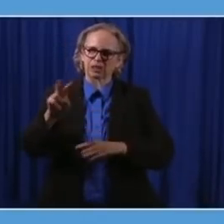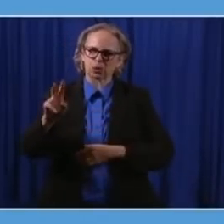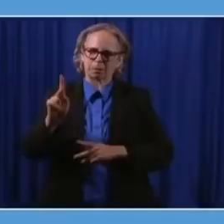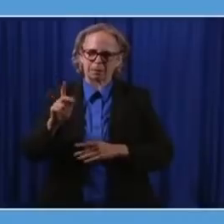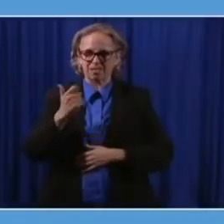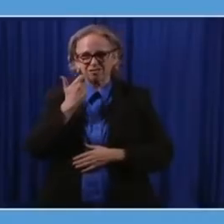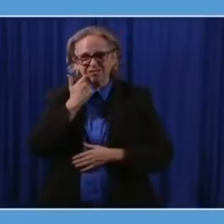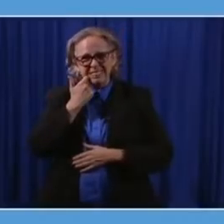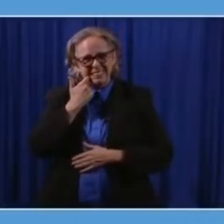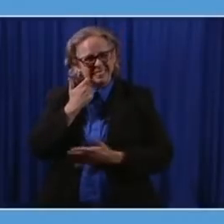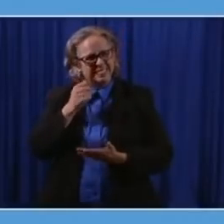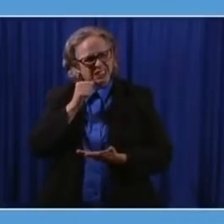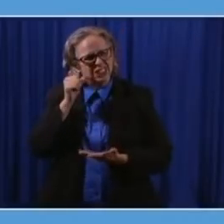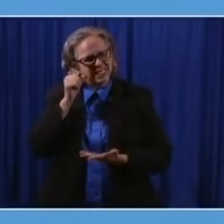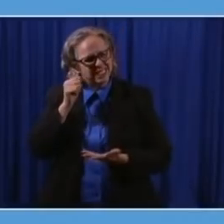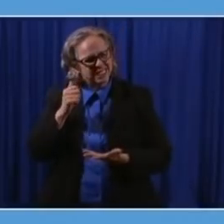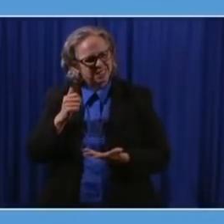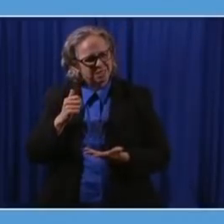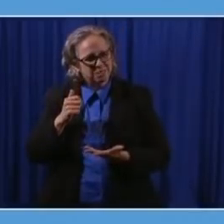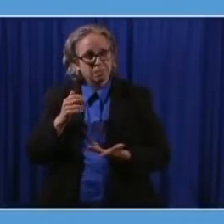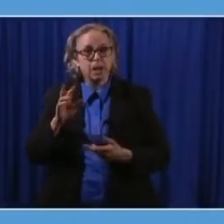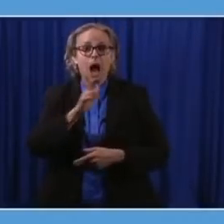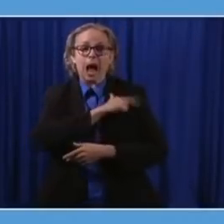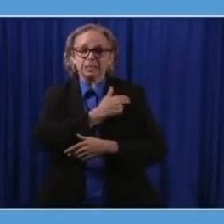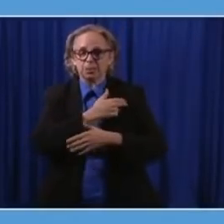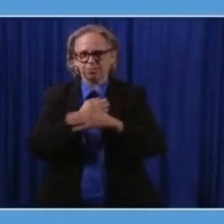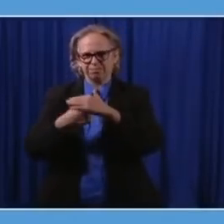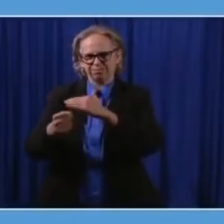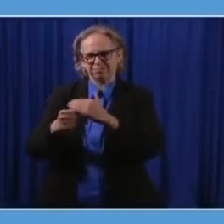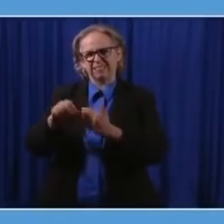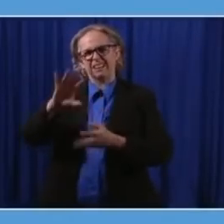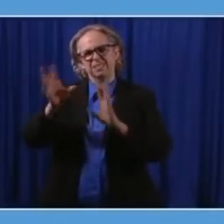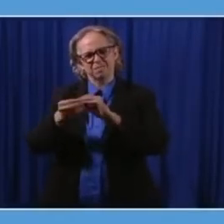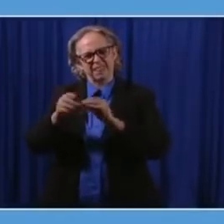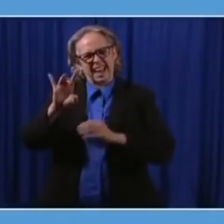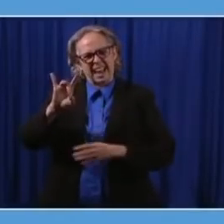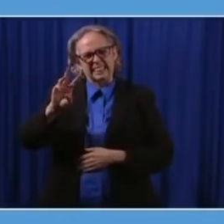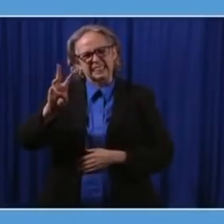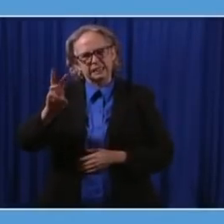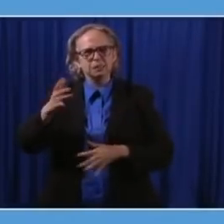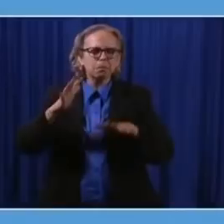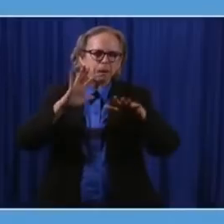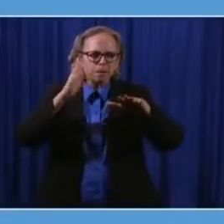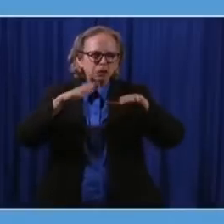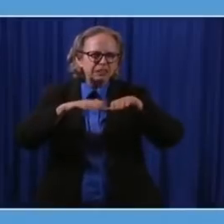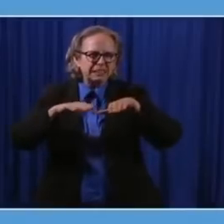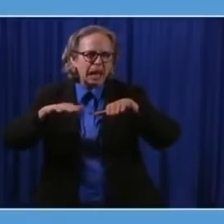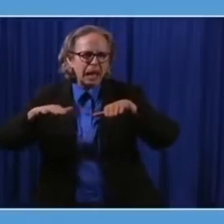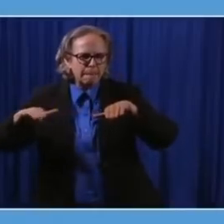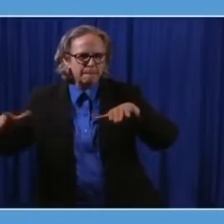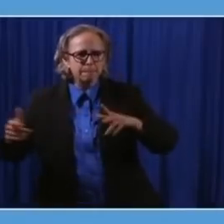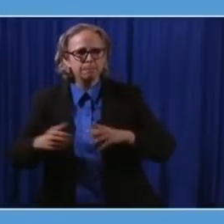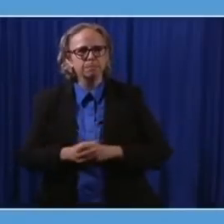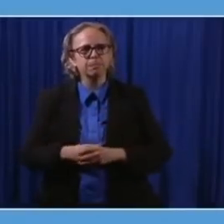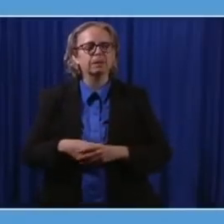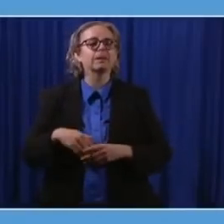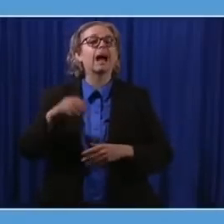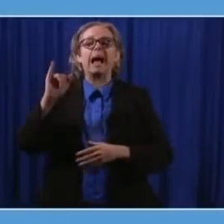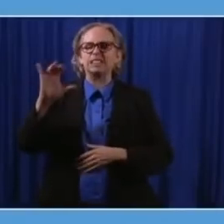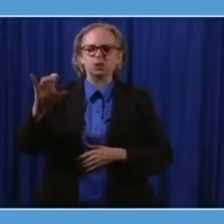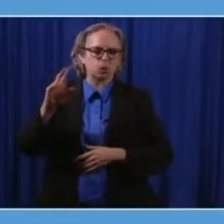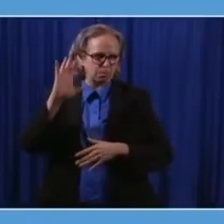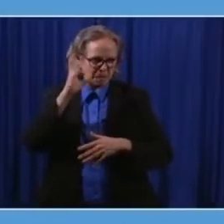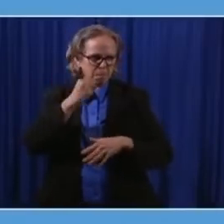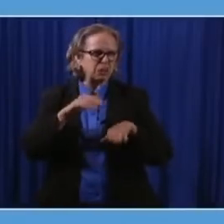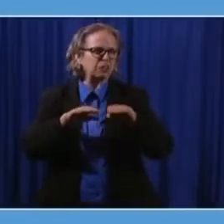reported. Hospitalizations, 86, running about the same as it's been for a 21-day average. The same for ICU admissions, a